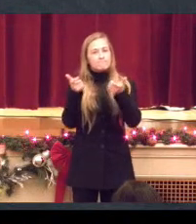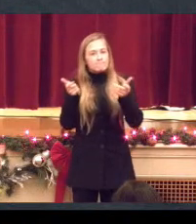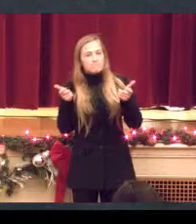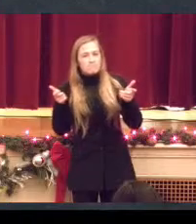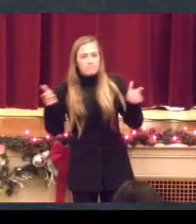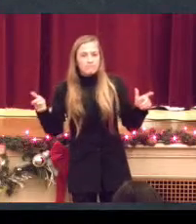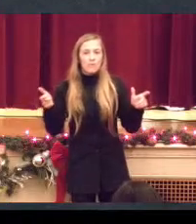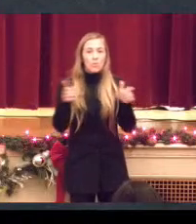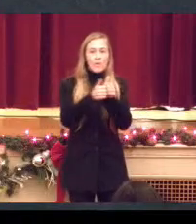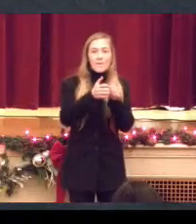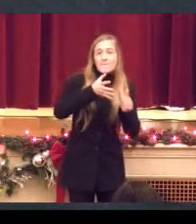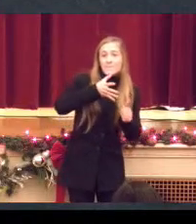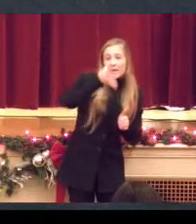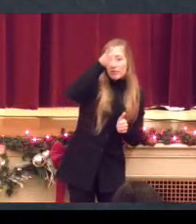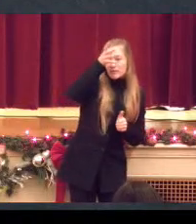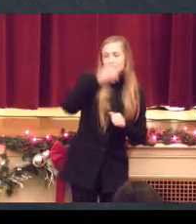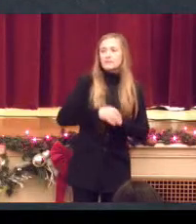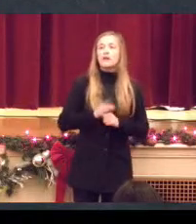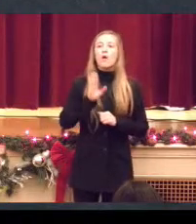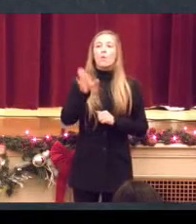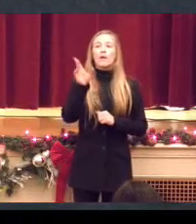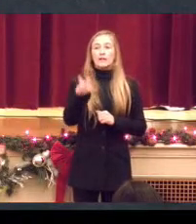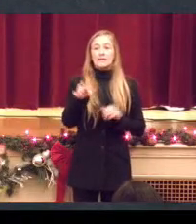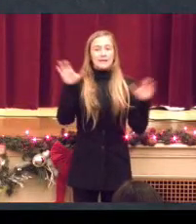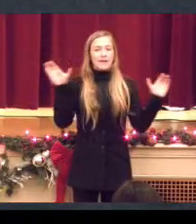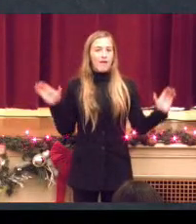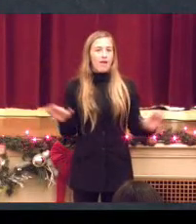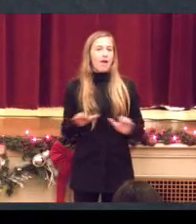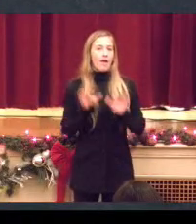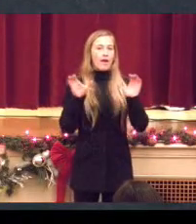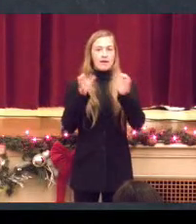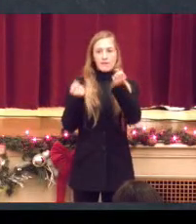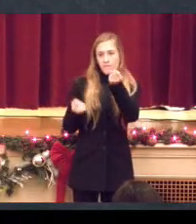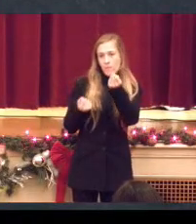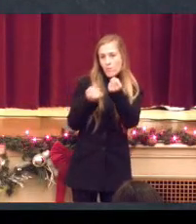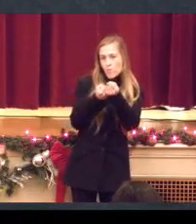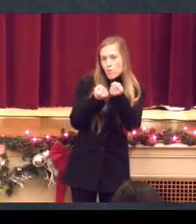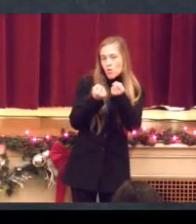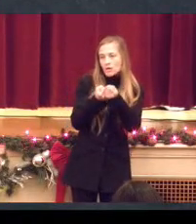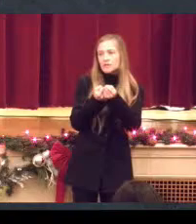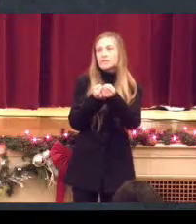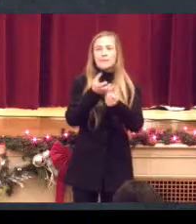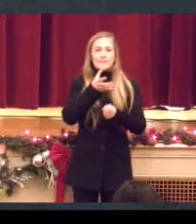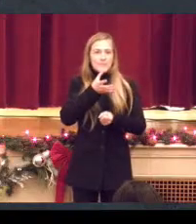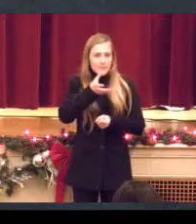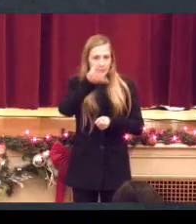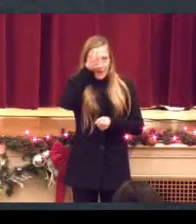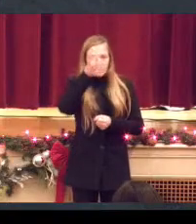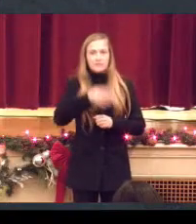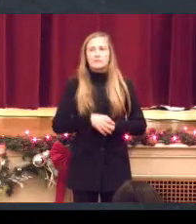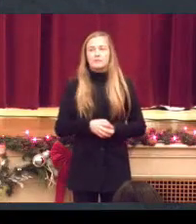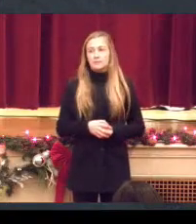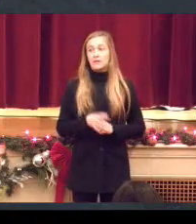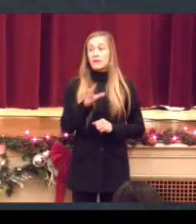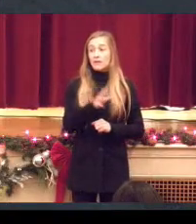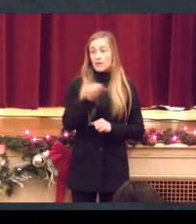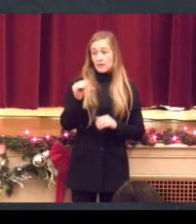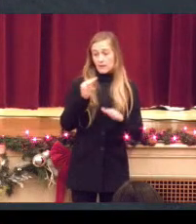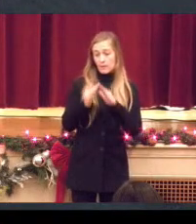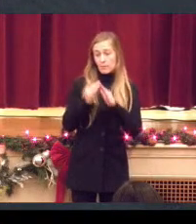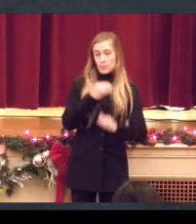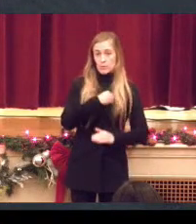the parents. We're going to need active, supportive parents and